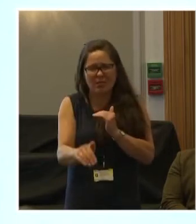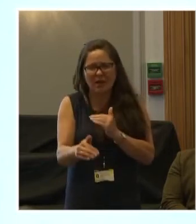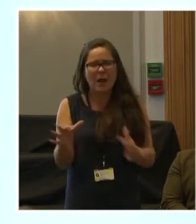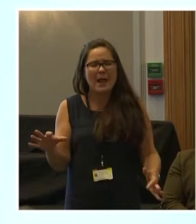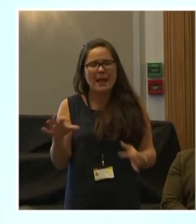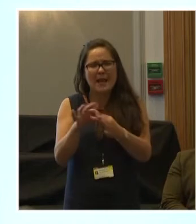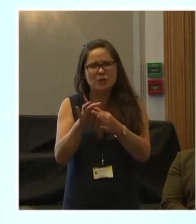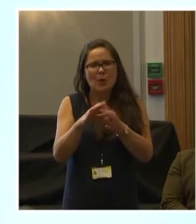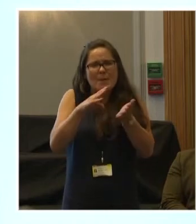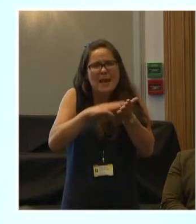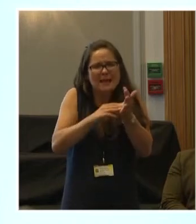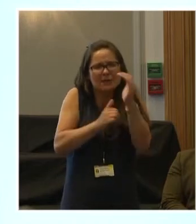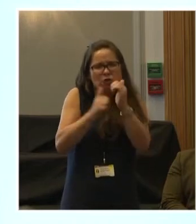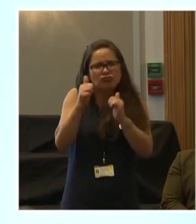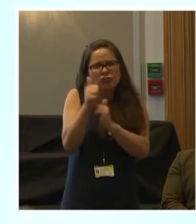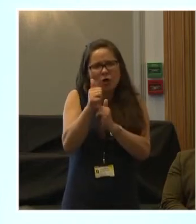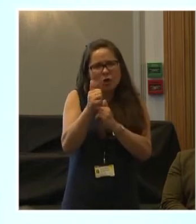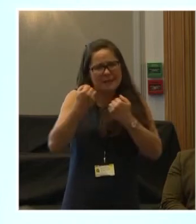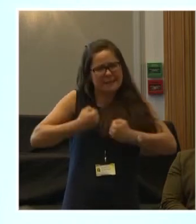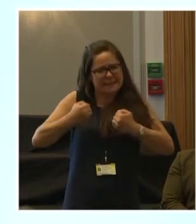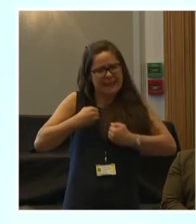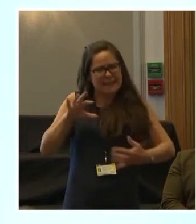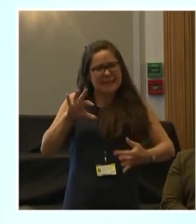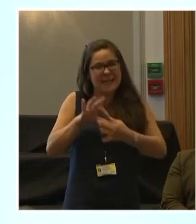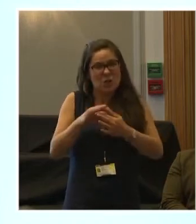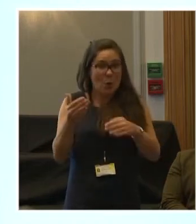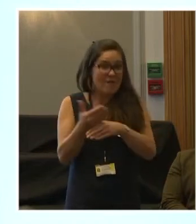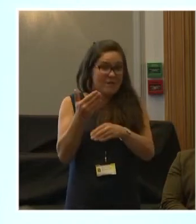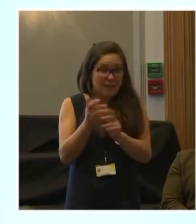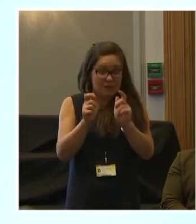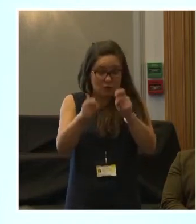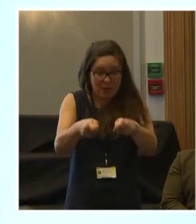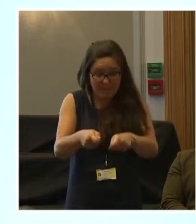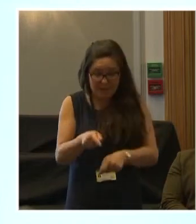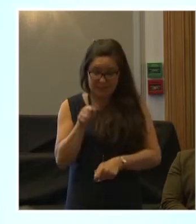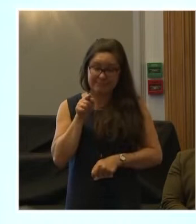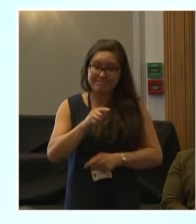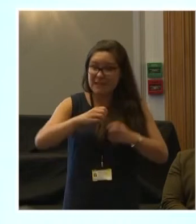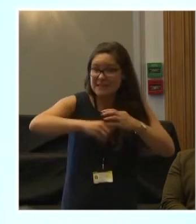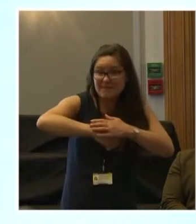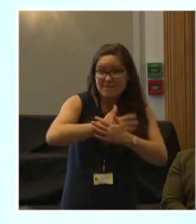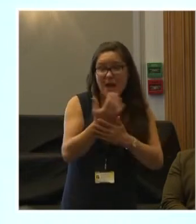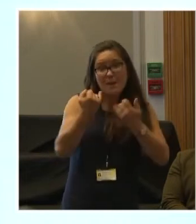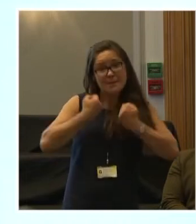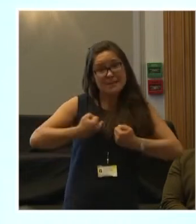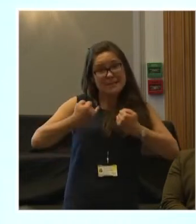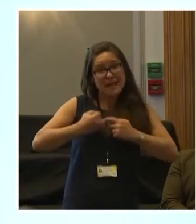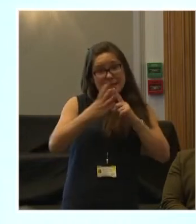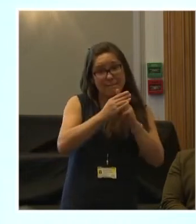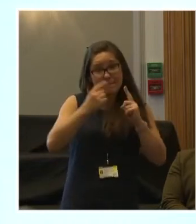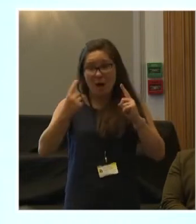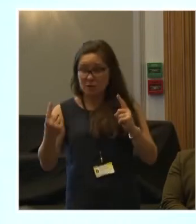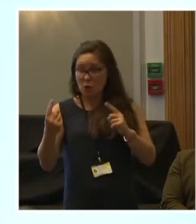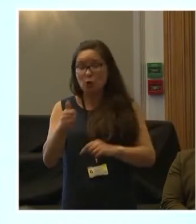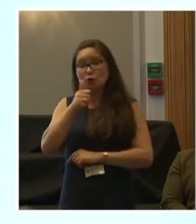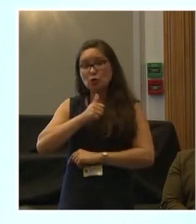and accelerates development of an effective treatment. Professor Musagi has developed new disease models, one using stem cells and